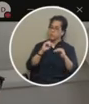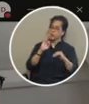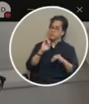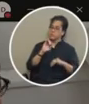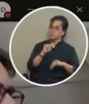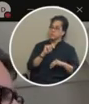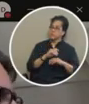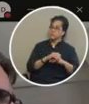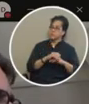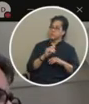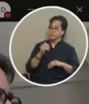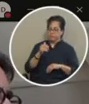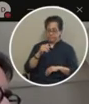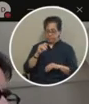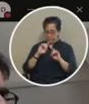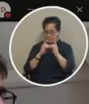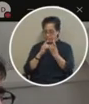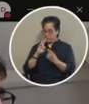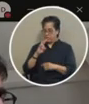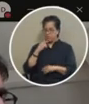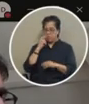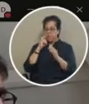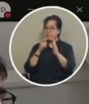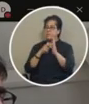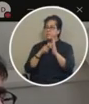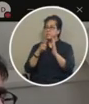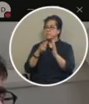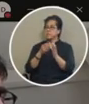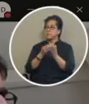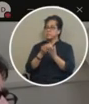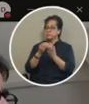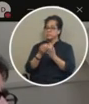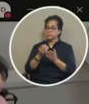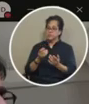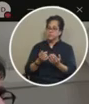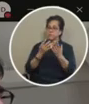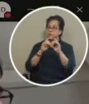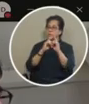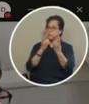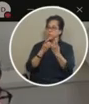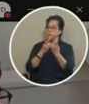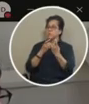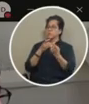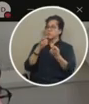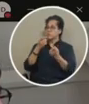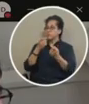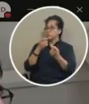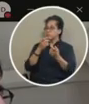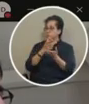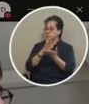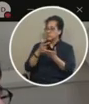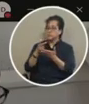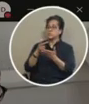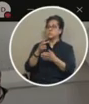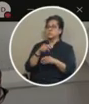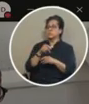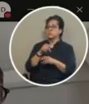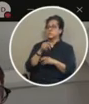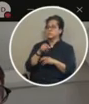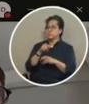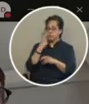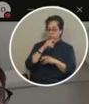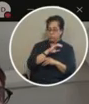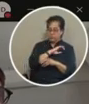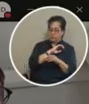year. And I noticed that it's going into the purchase of additional fire department replacement vehicles and the major capital equipment for the